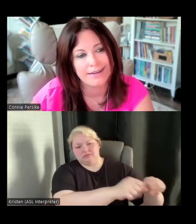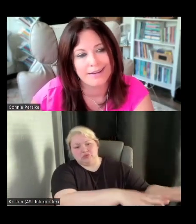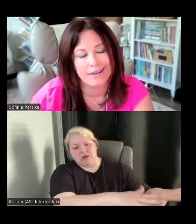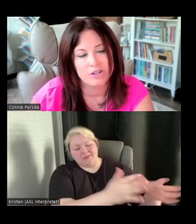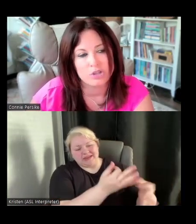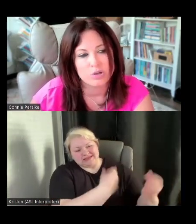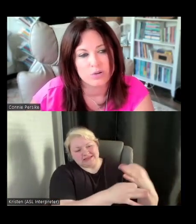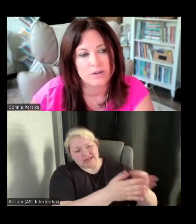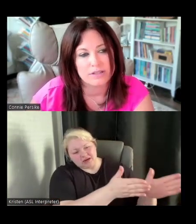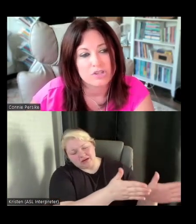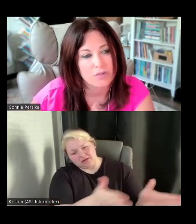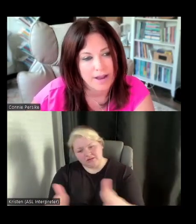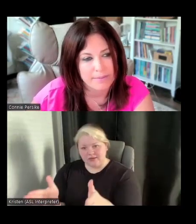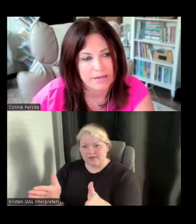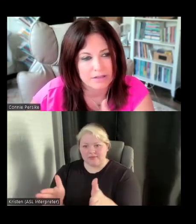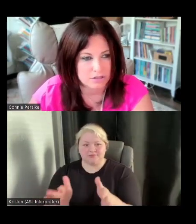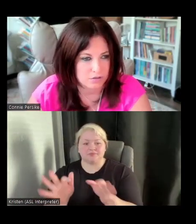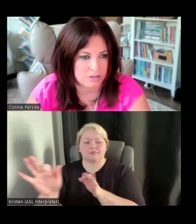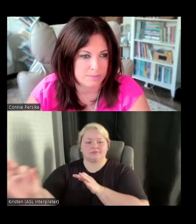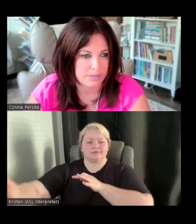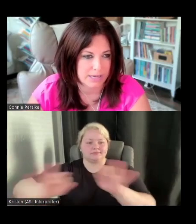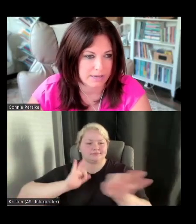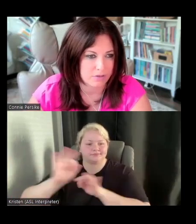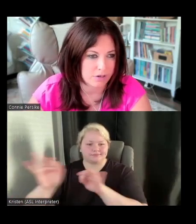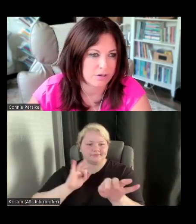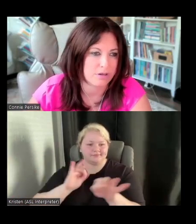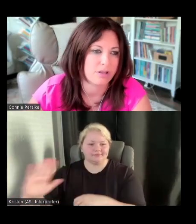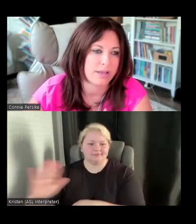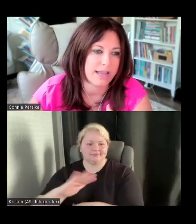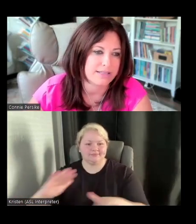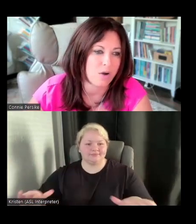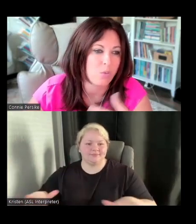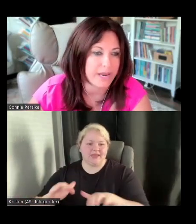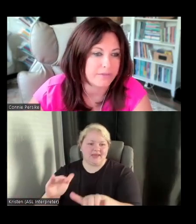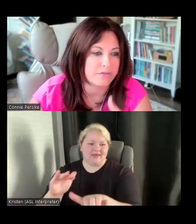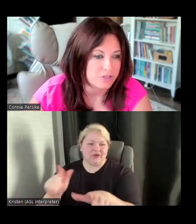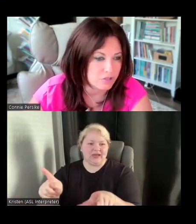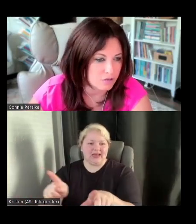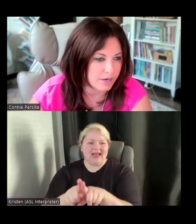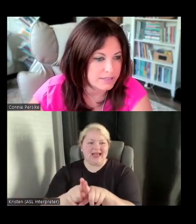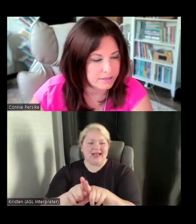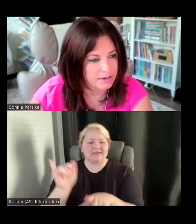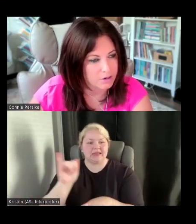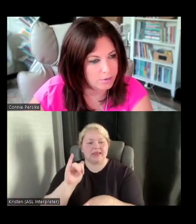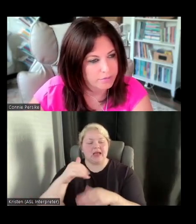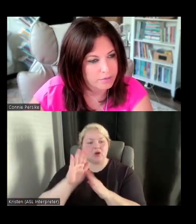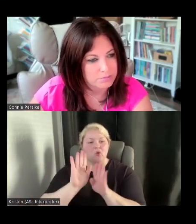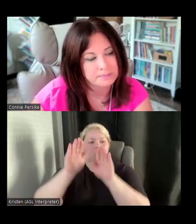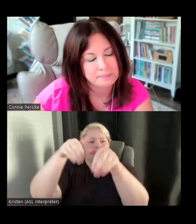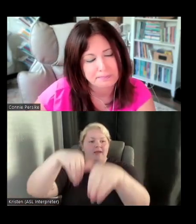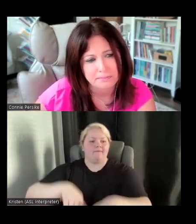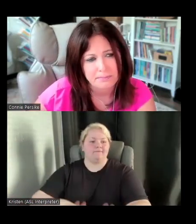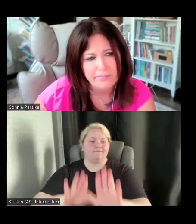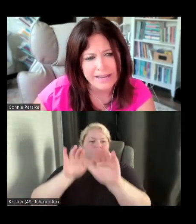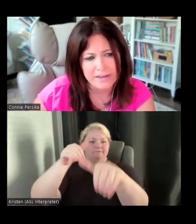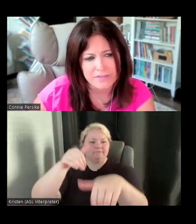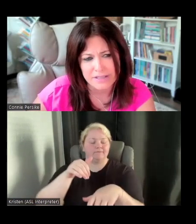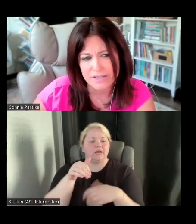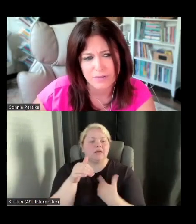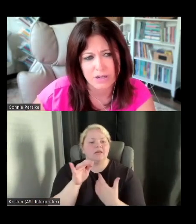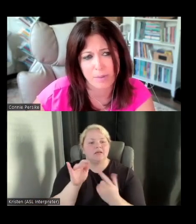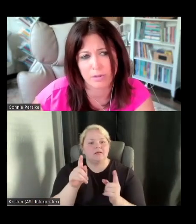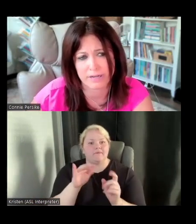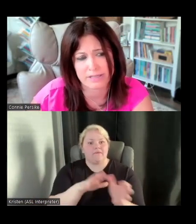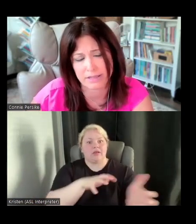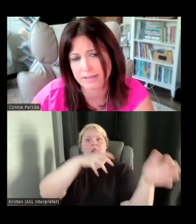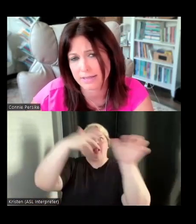instead to describing a student's behavior as a wave of distress that they go through. And I've done